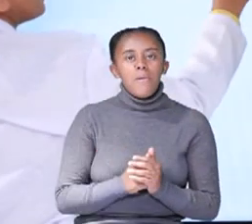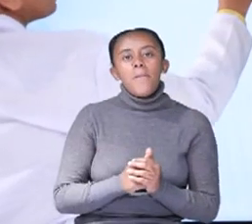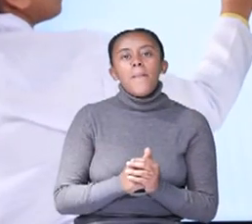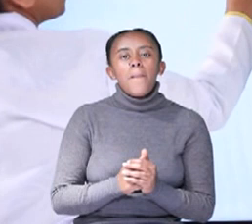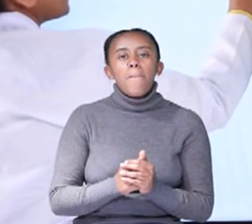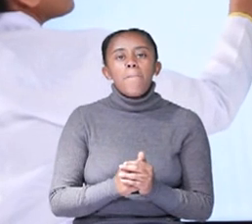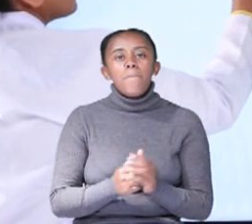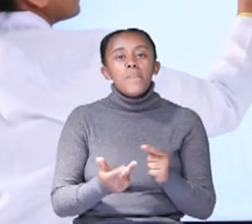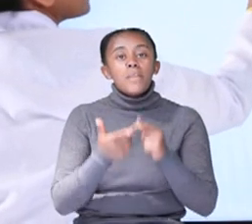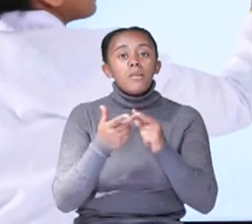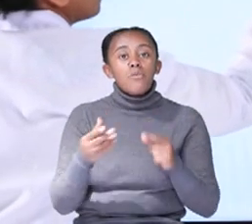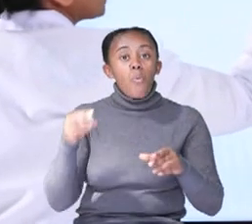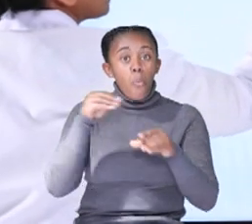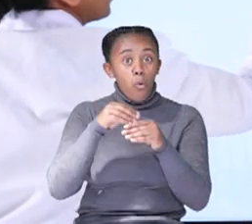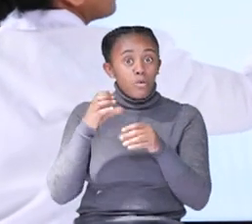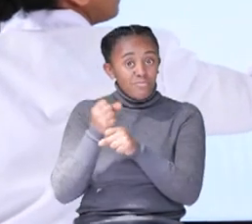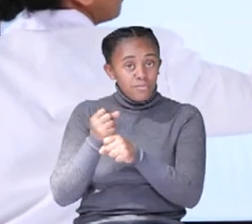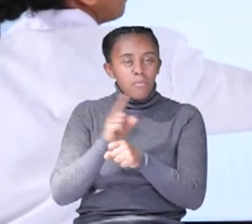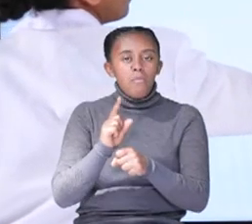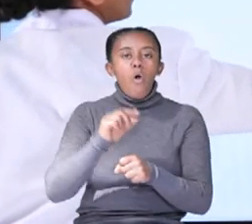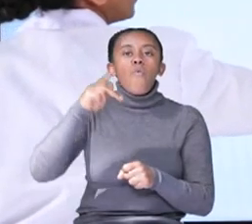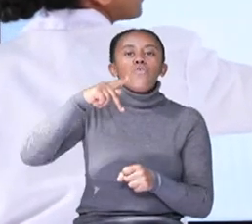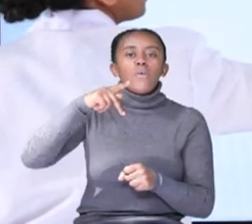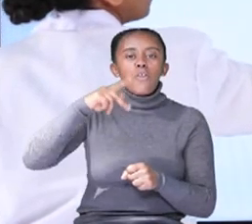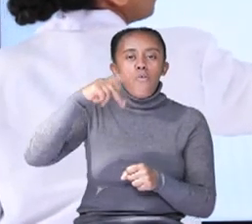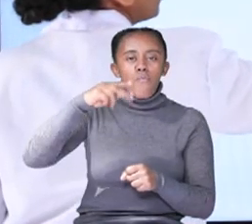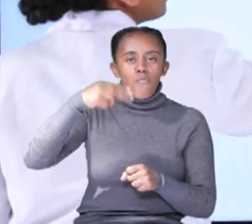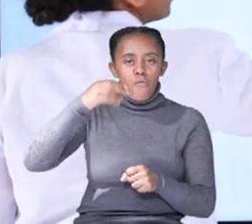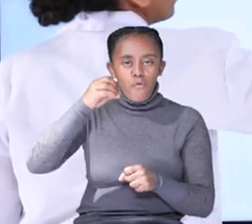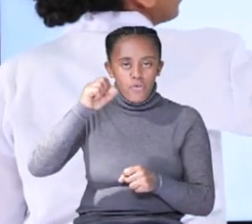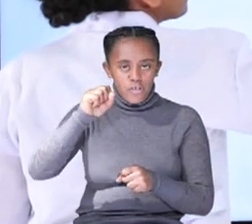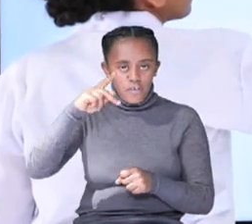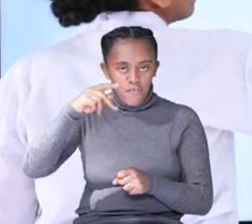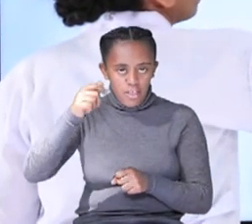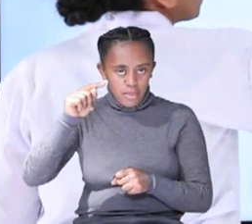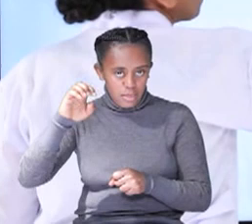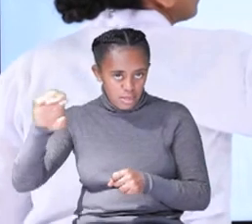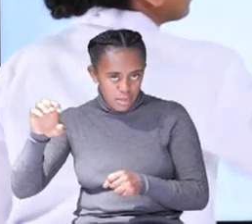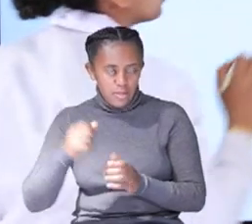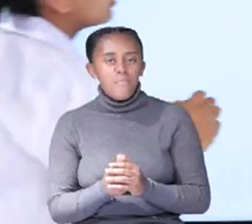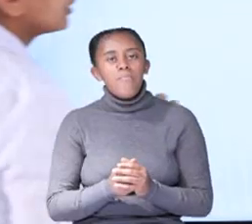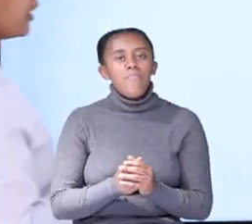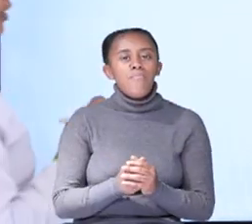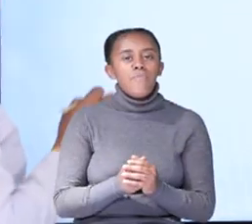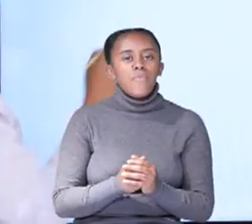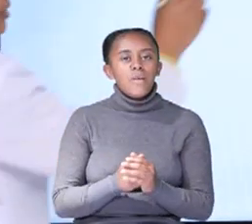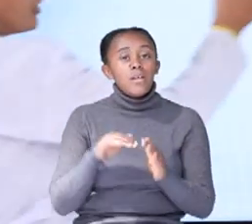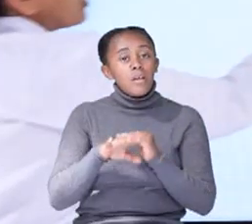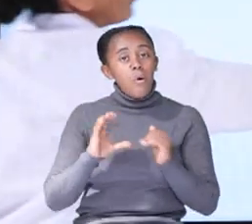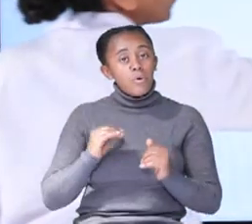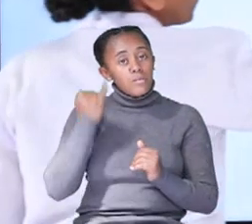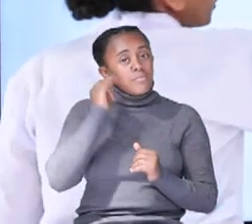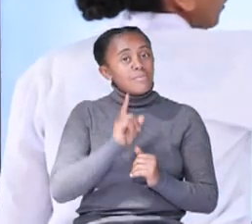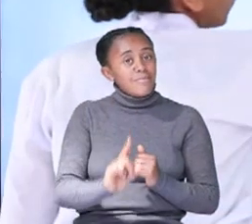And the third component is phosphate. The third component is phosphates. In our